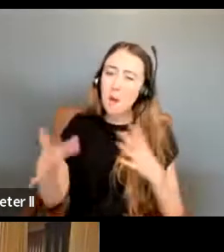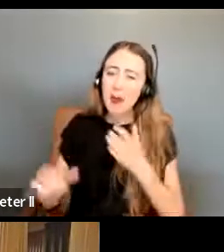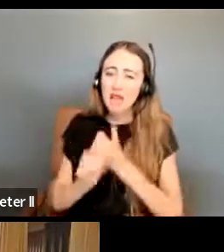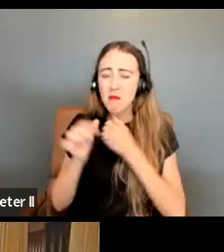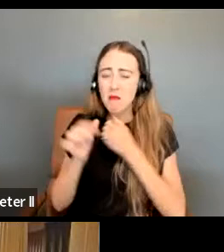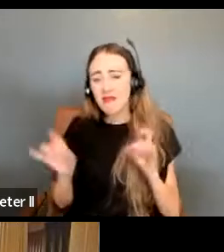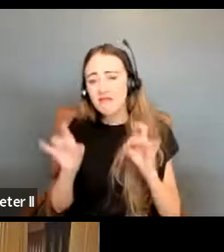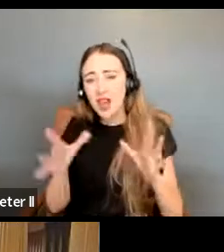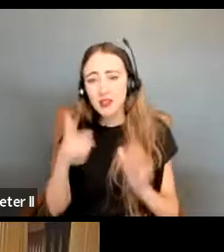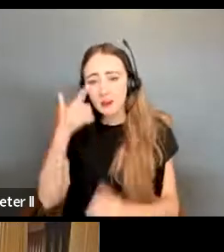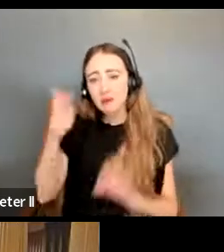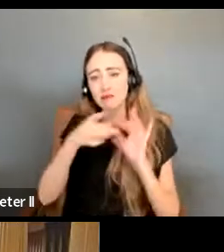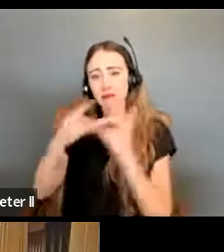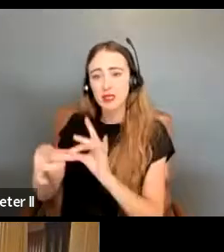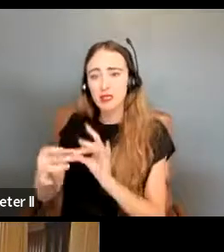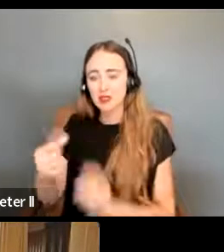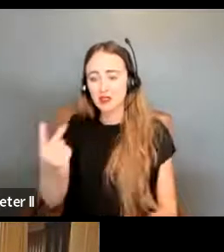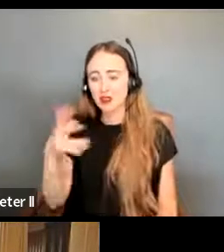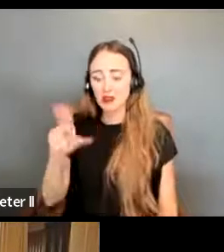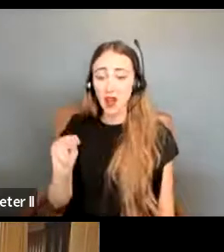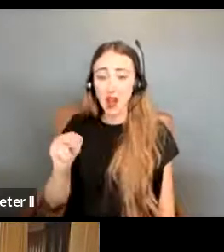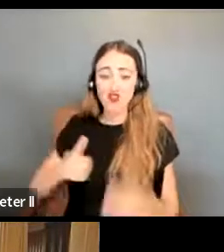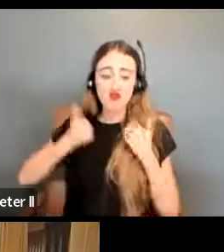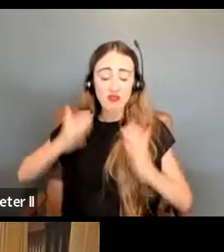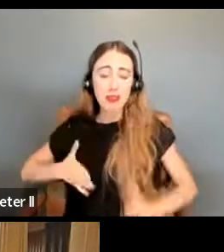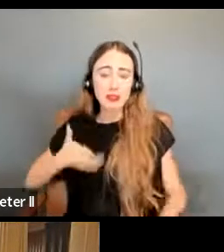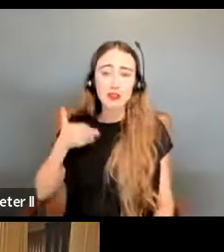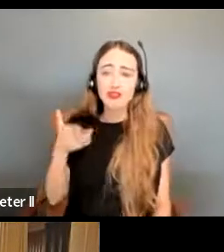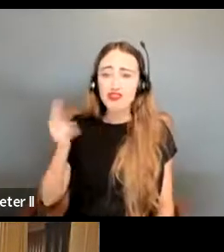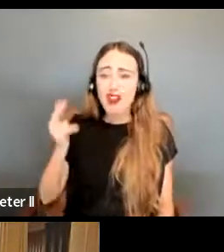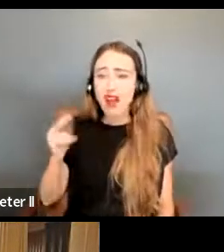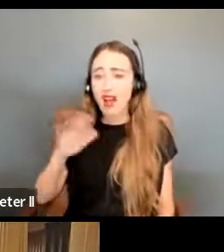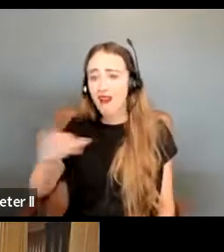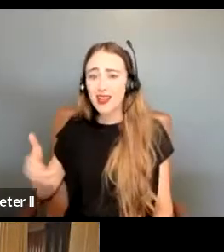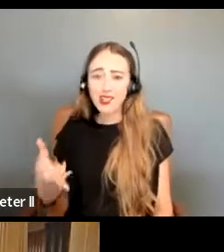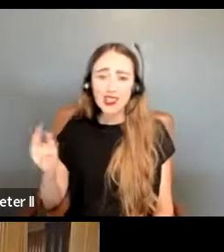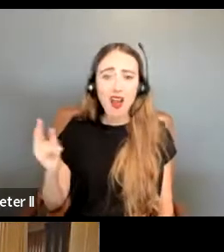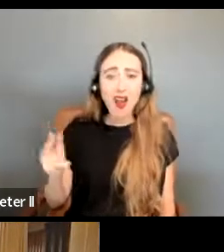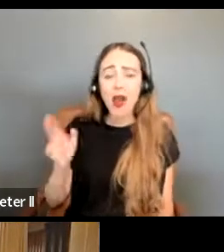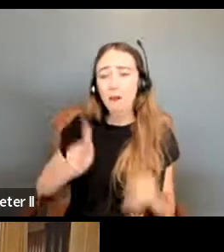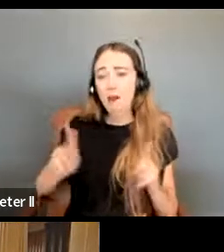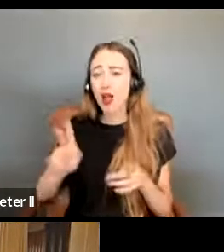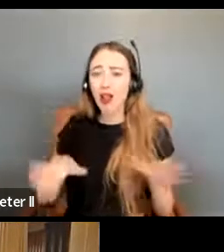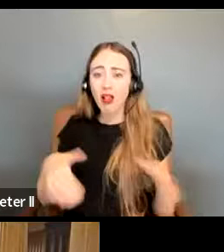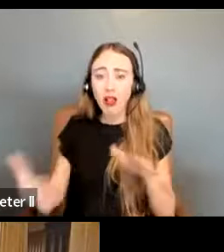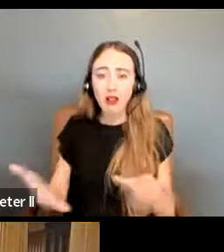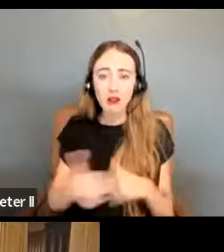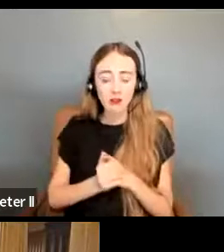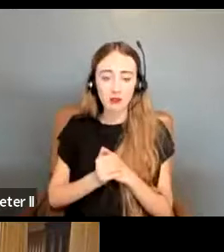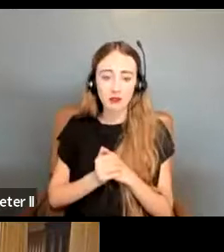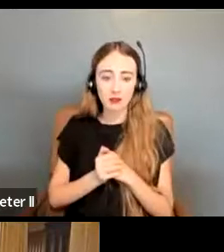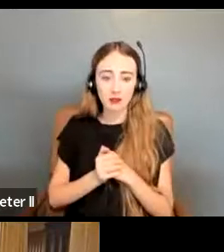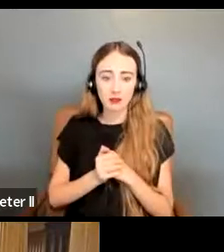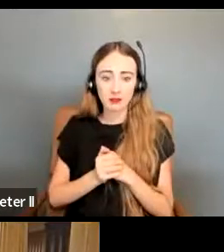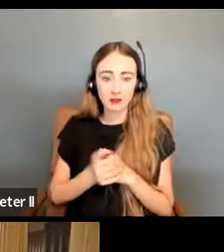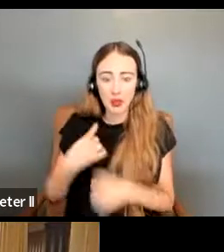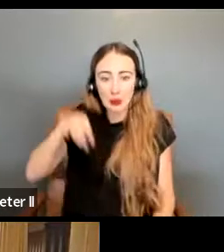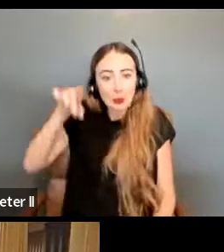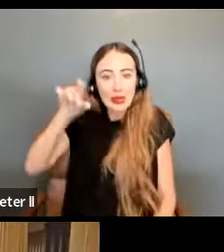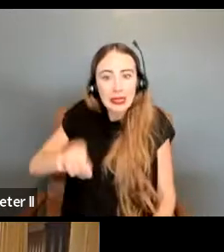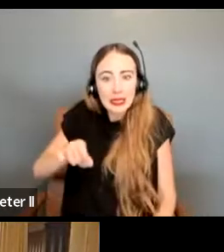those guns. Residents are being shot, children being shot, people are being killed. And we need